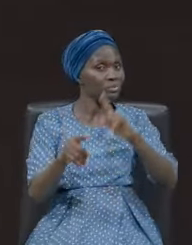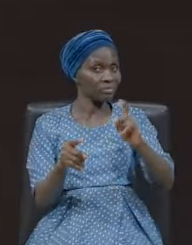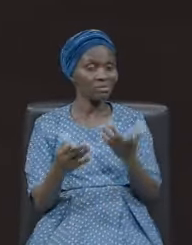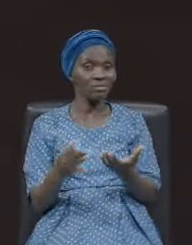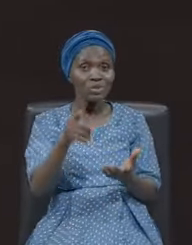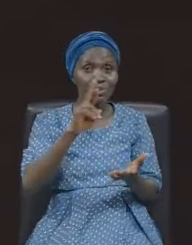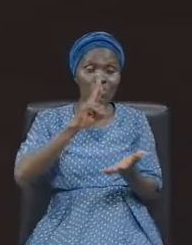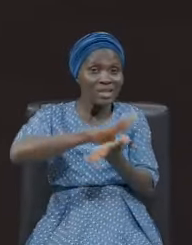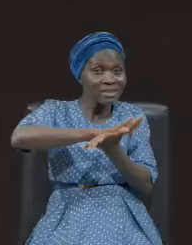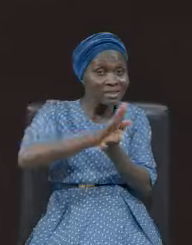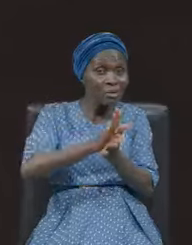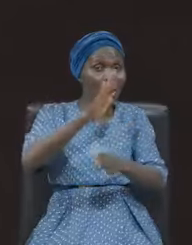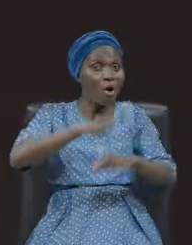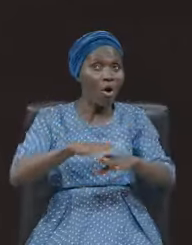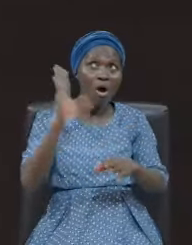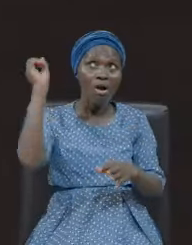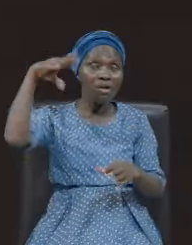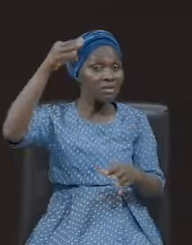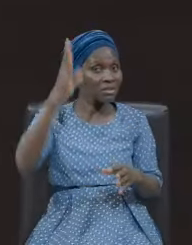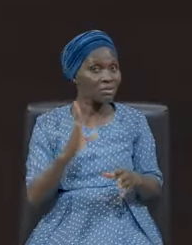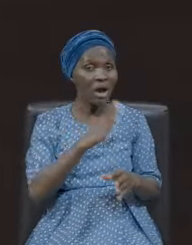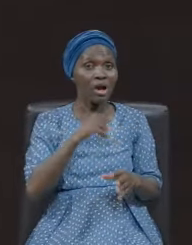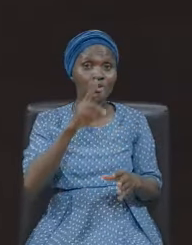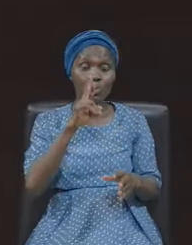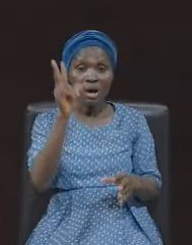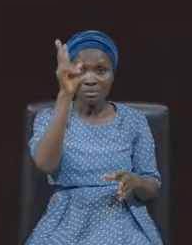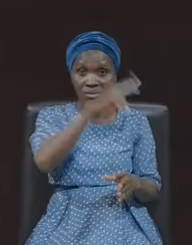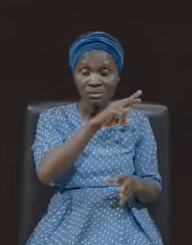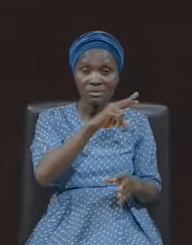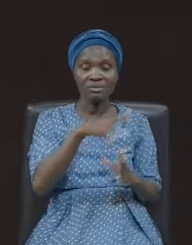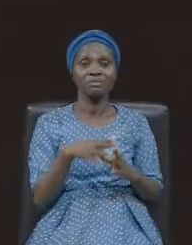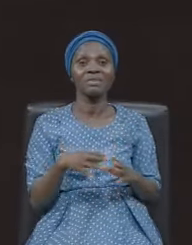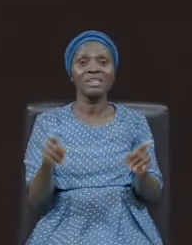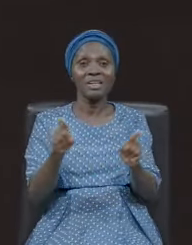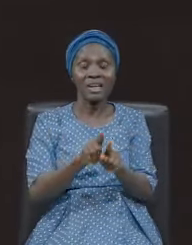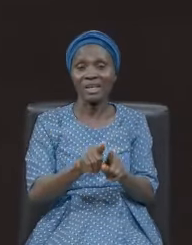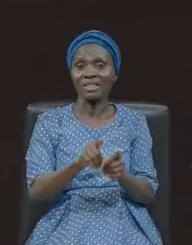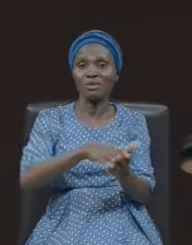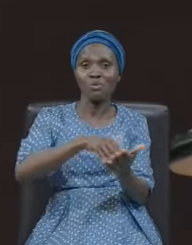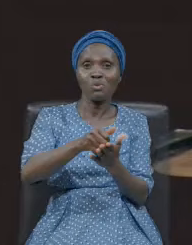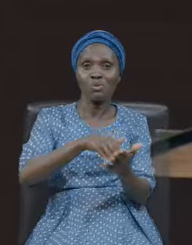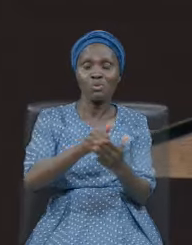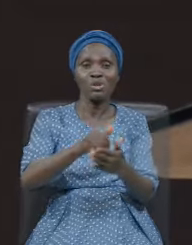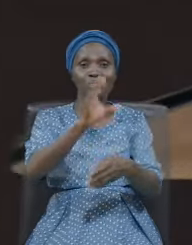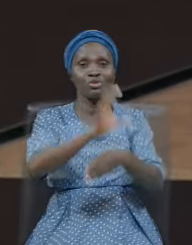are misunderstanding the grace like nominal churchgoers.